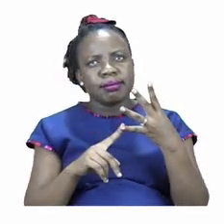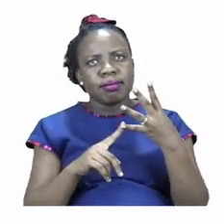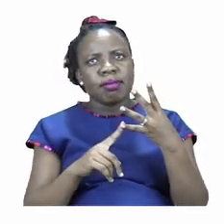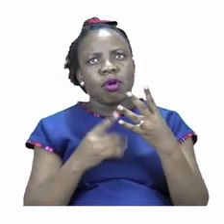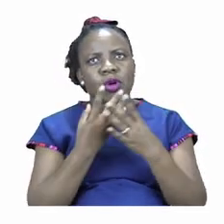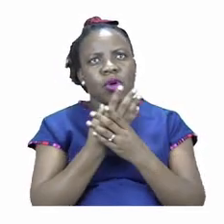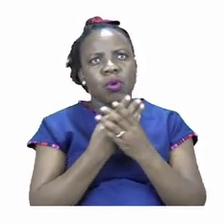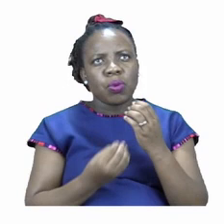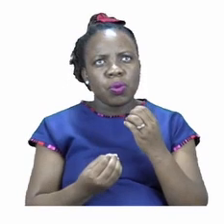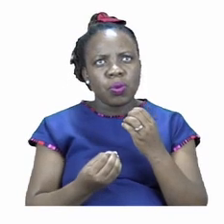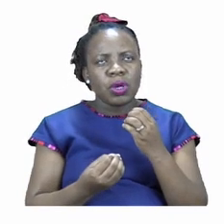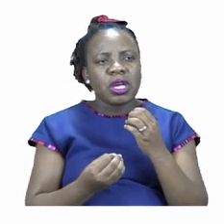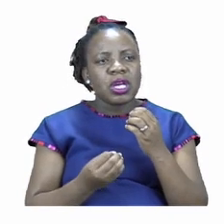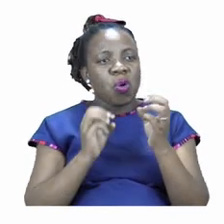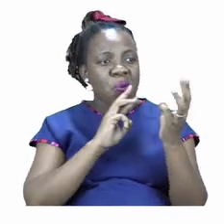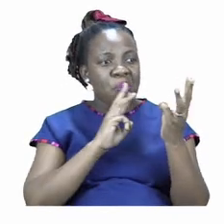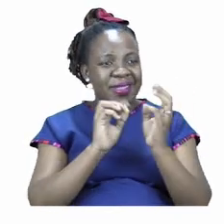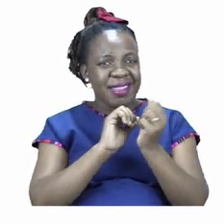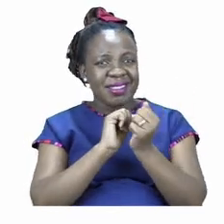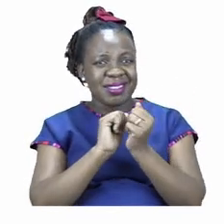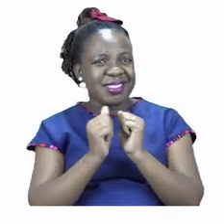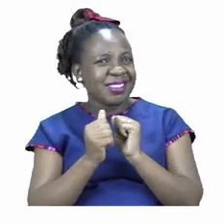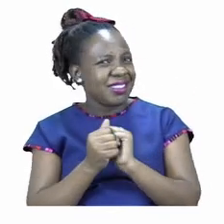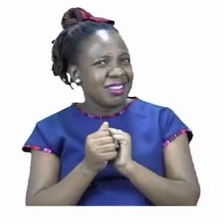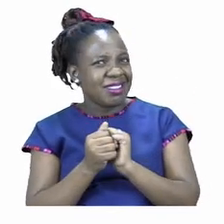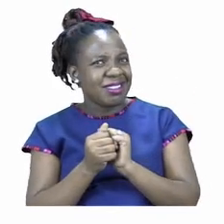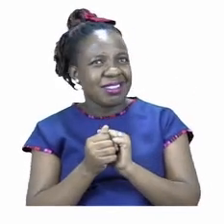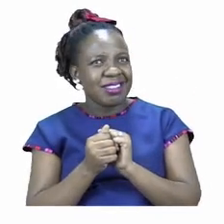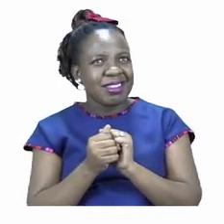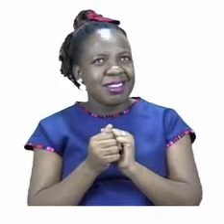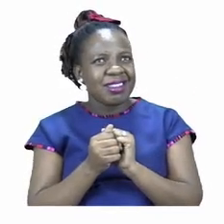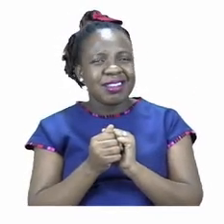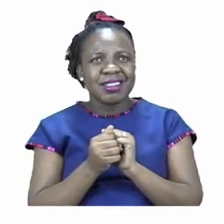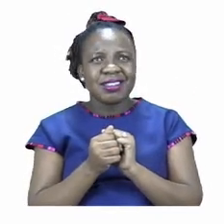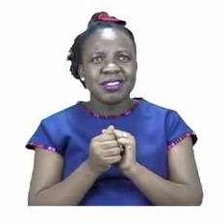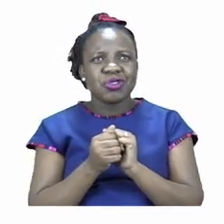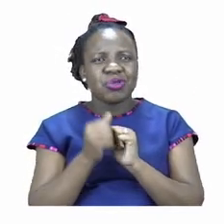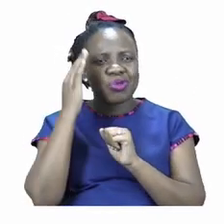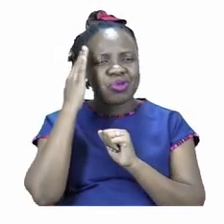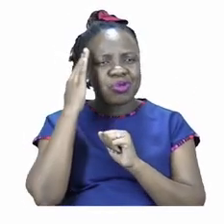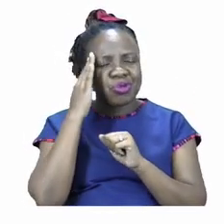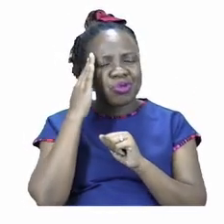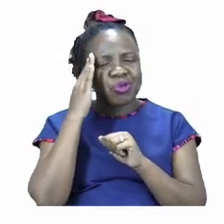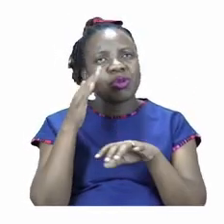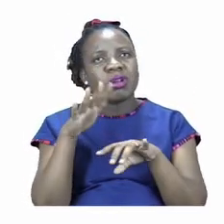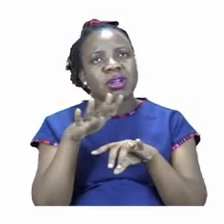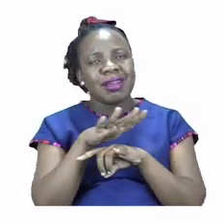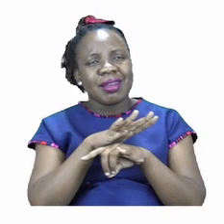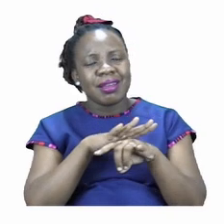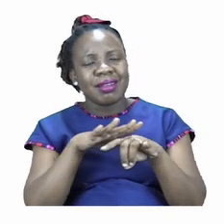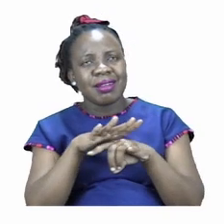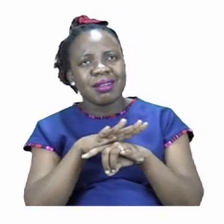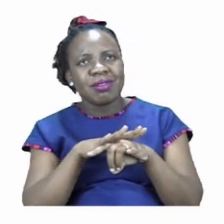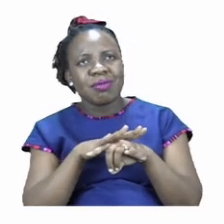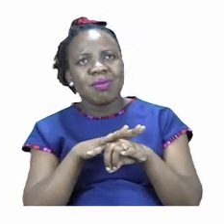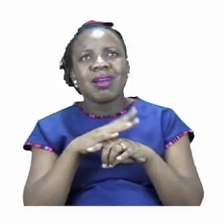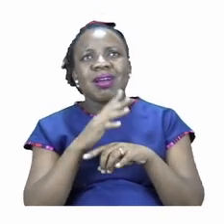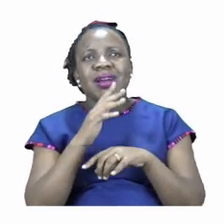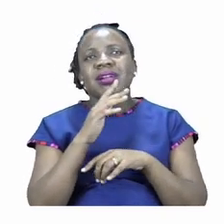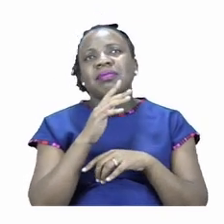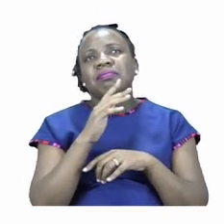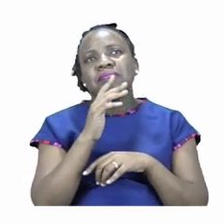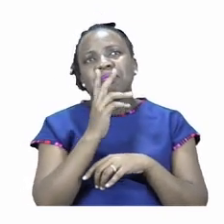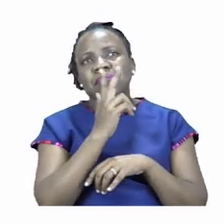go through, and people go through. Now, I know this one is going to be very exciting for you because